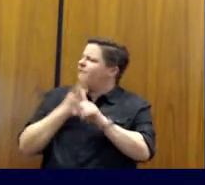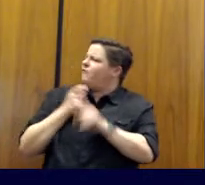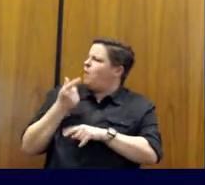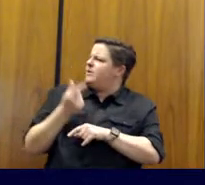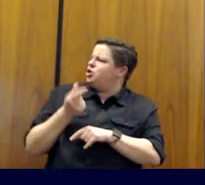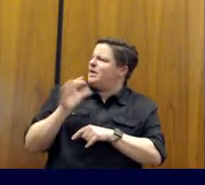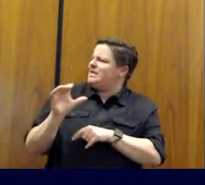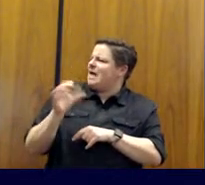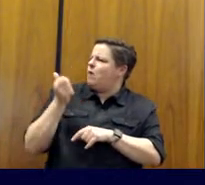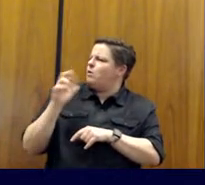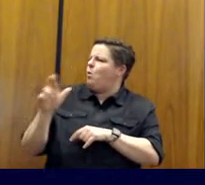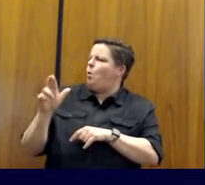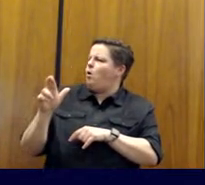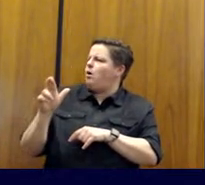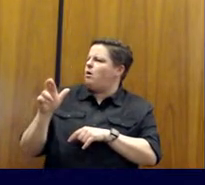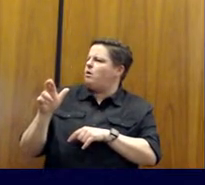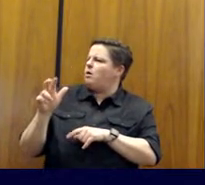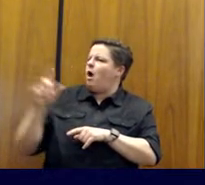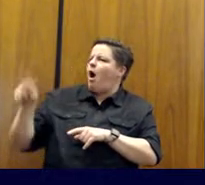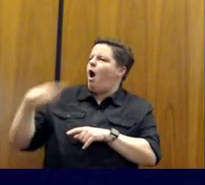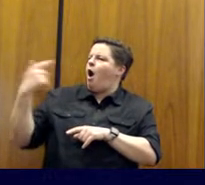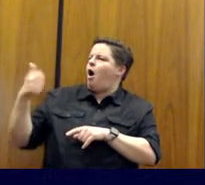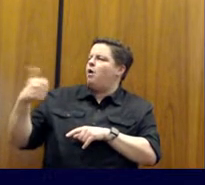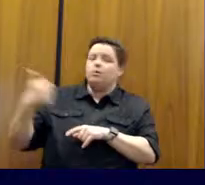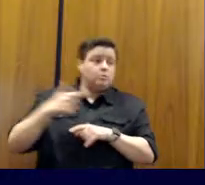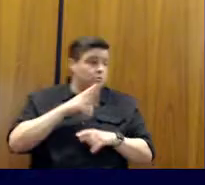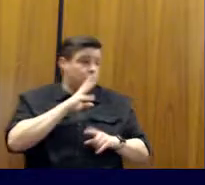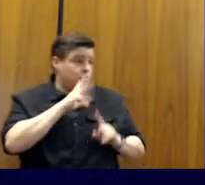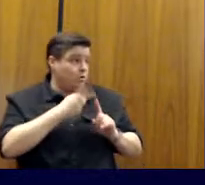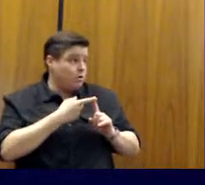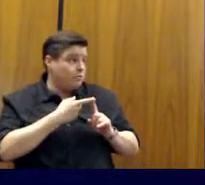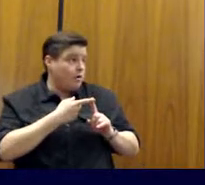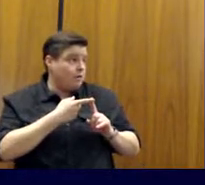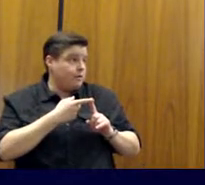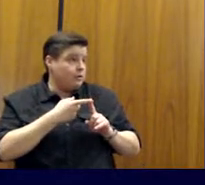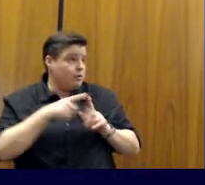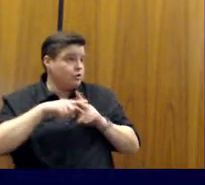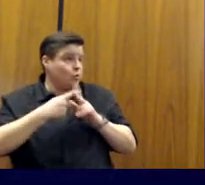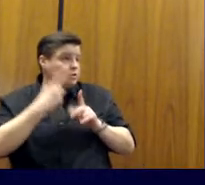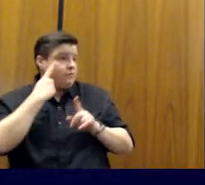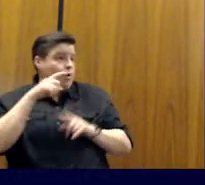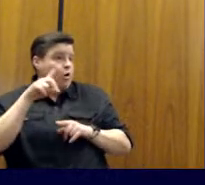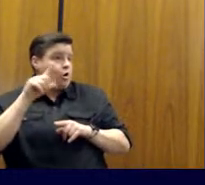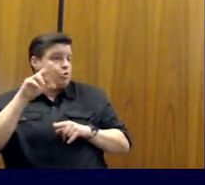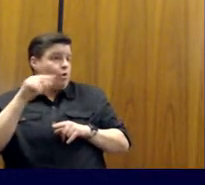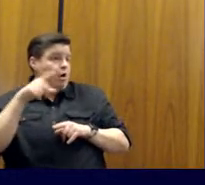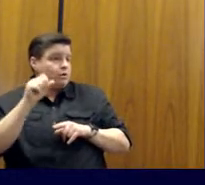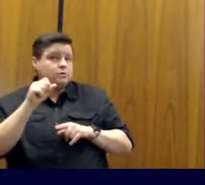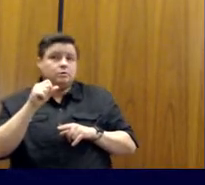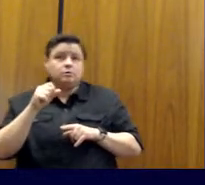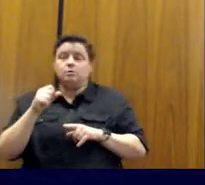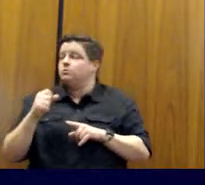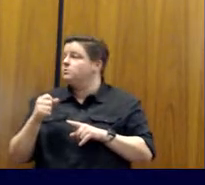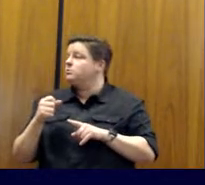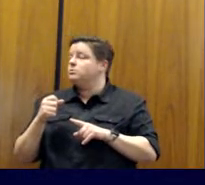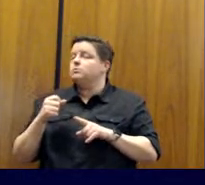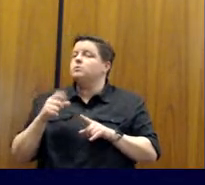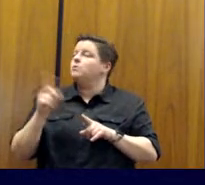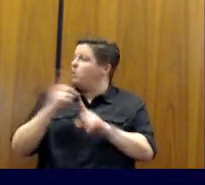is it someplace else You're where? talking the source? The source of the drugs, I'm sorry. It's coming from